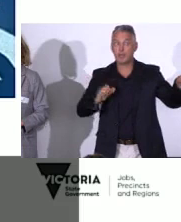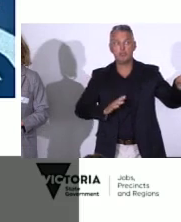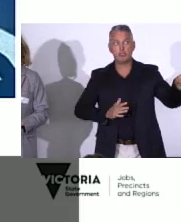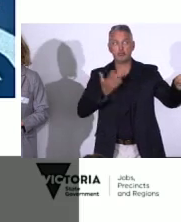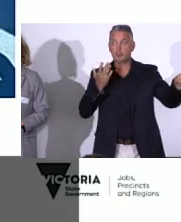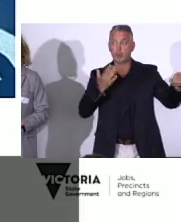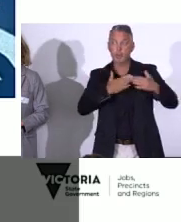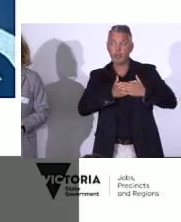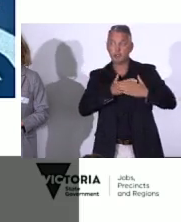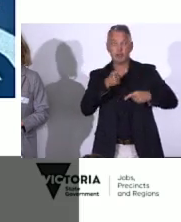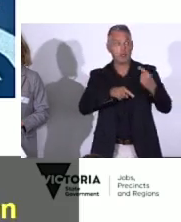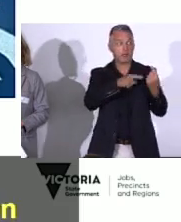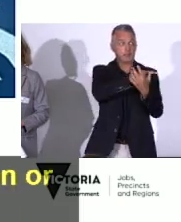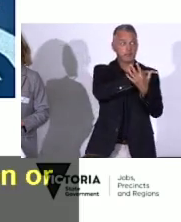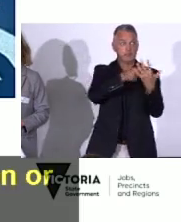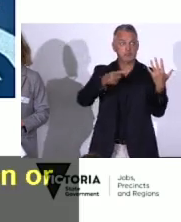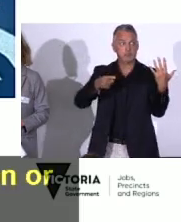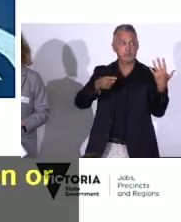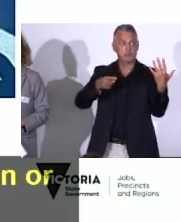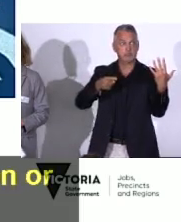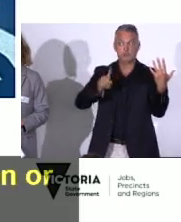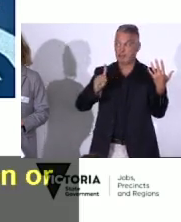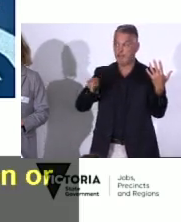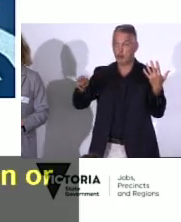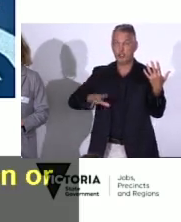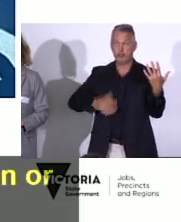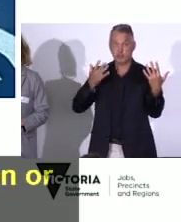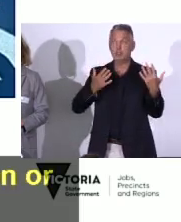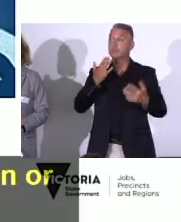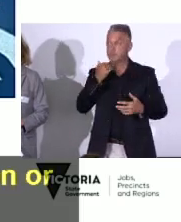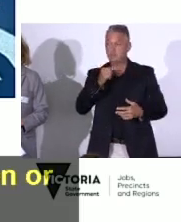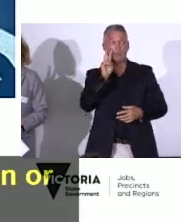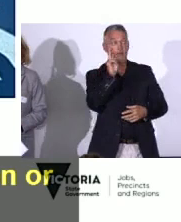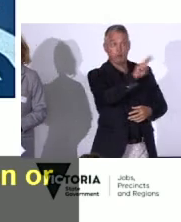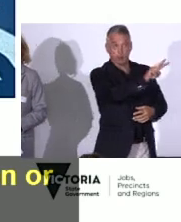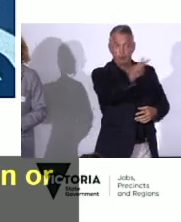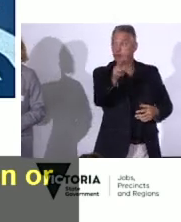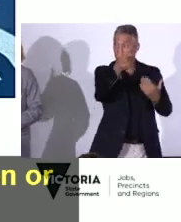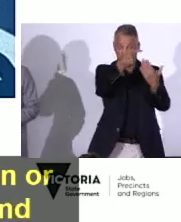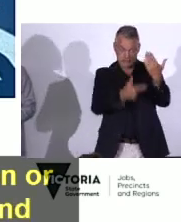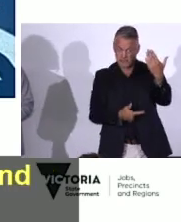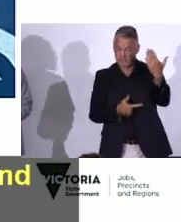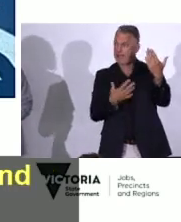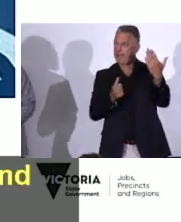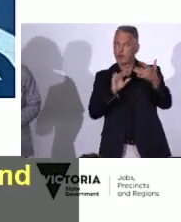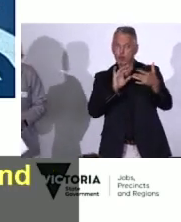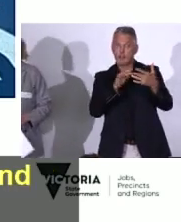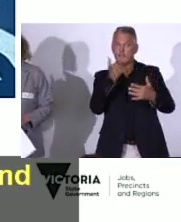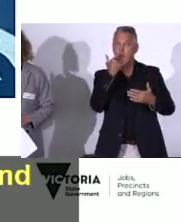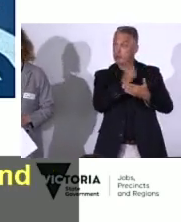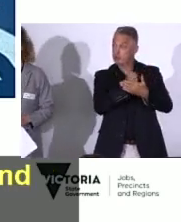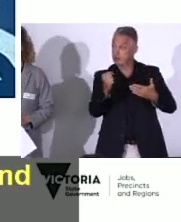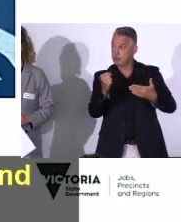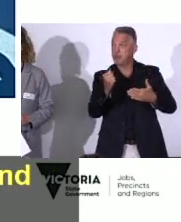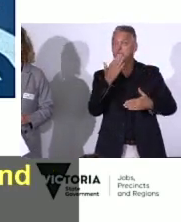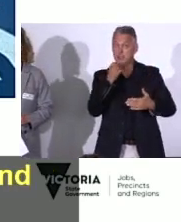or interest in one of those community cohorts, please take a look at the list, and on the top of that list you'll see a contact telephone number. Get in touch